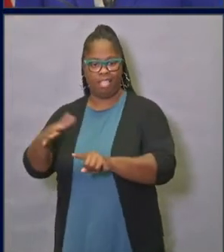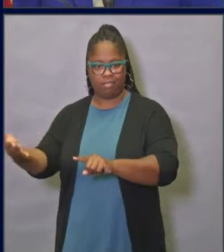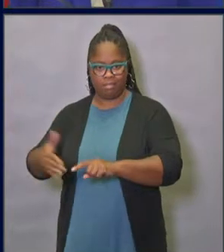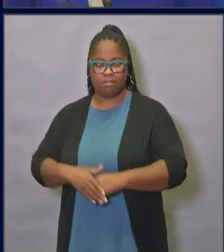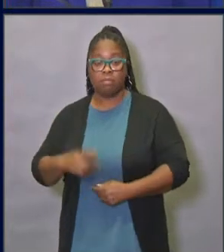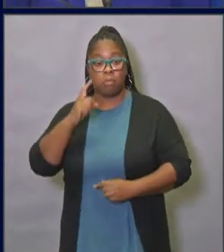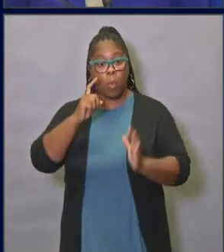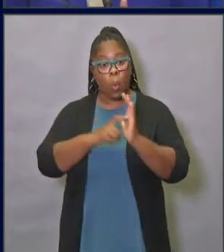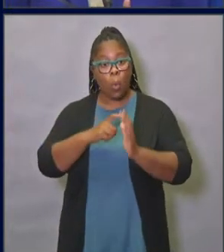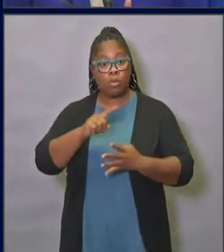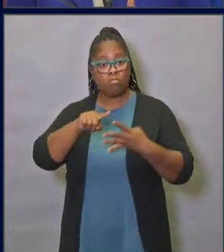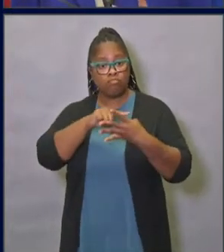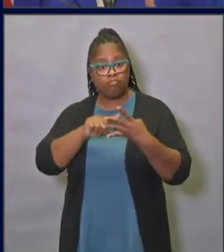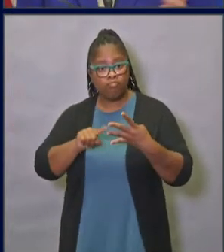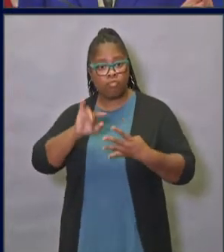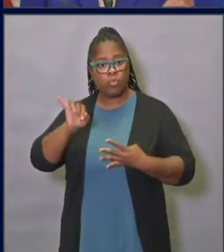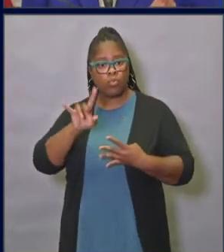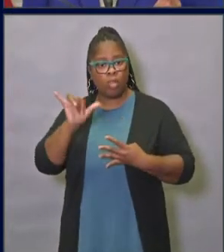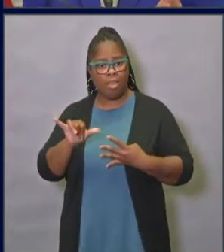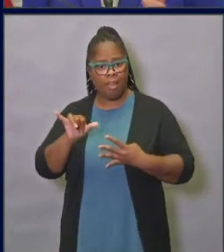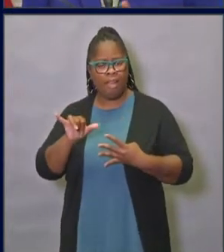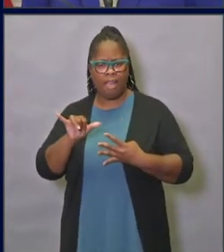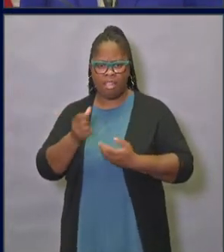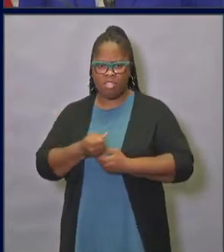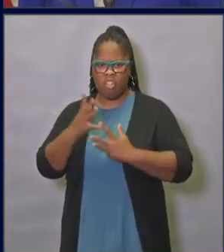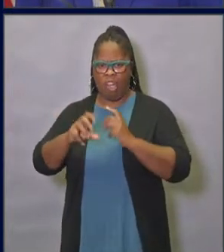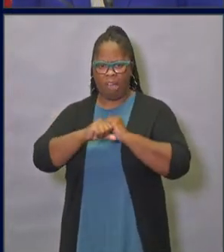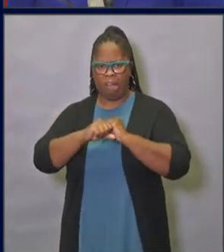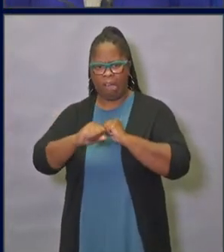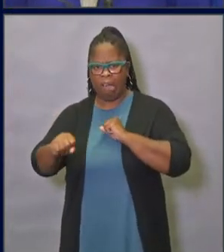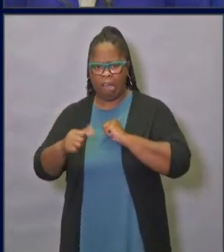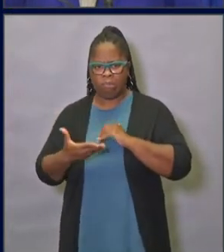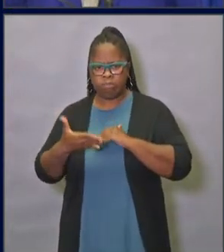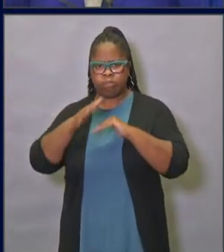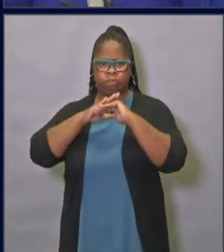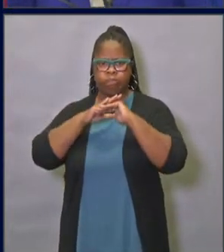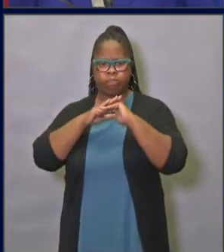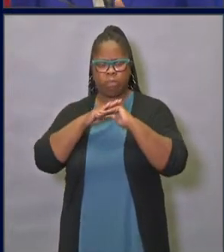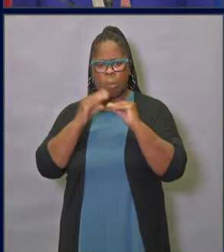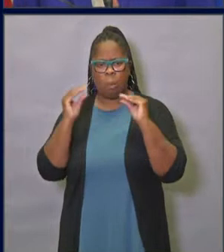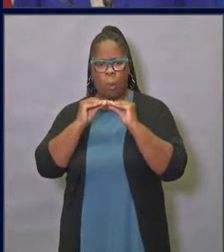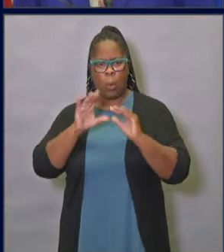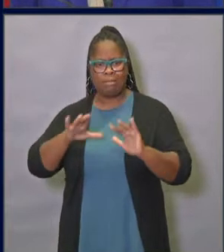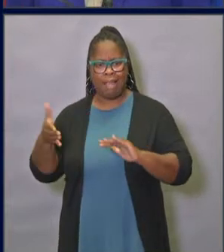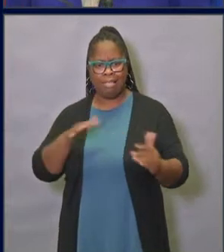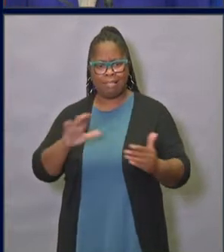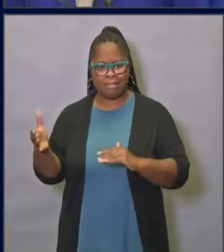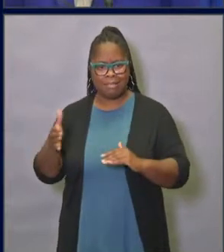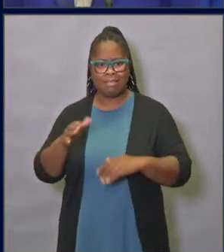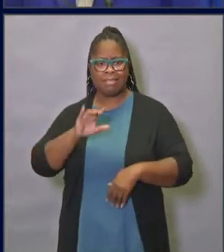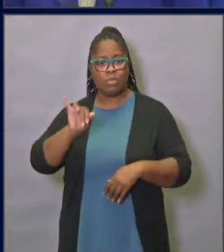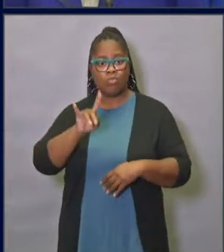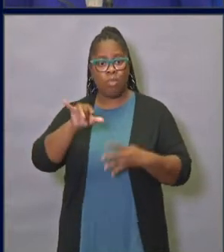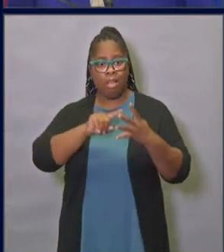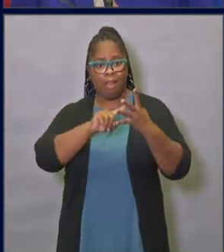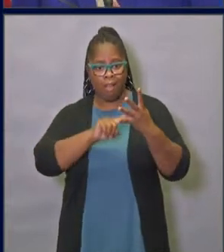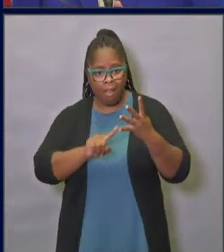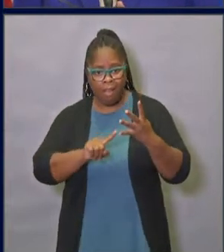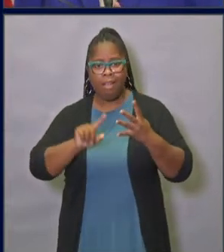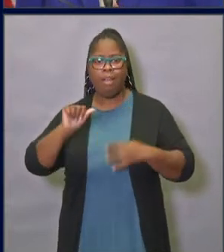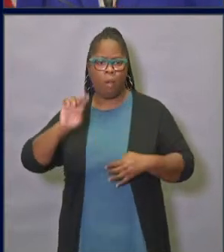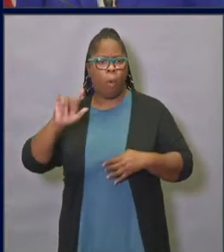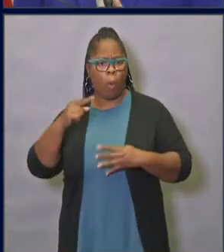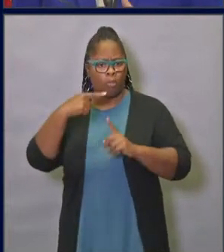in early July led to an extended increase in deaths from late July through much of August.